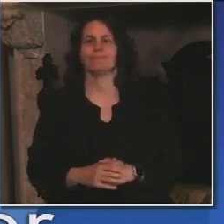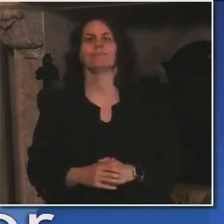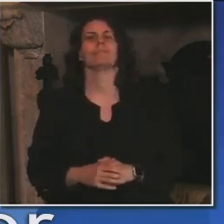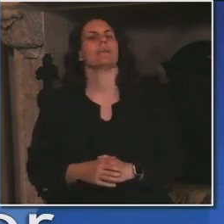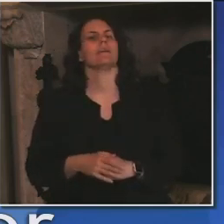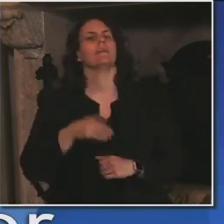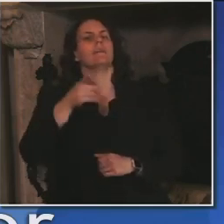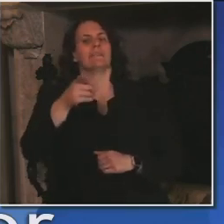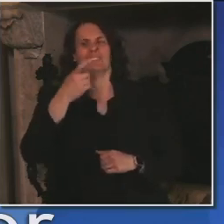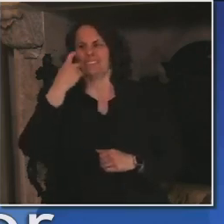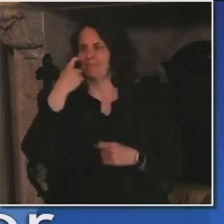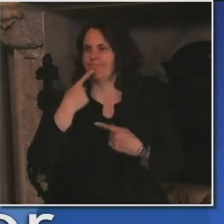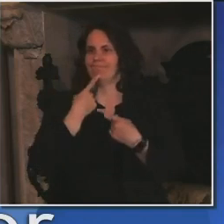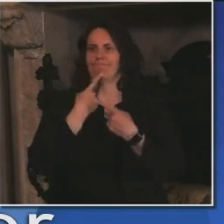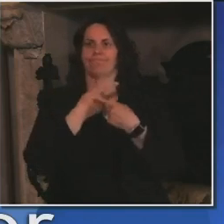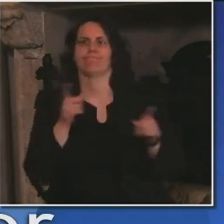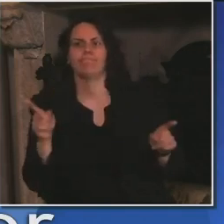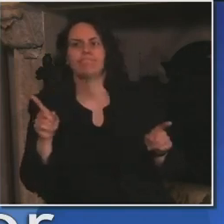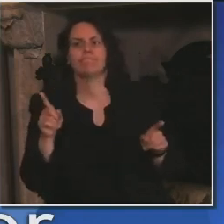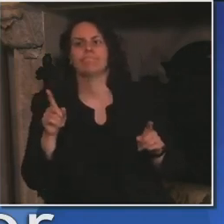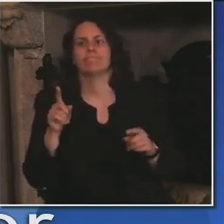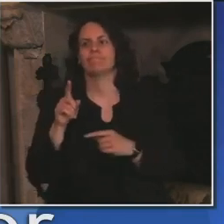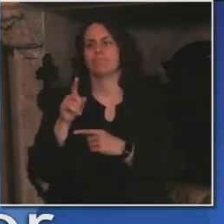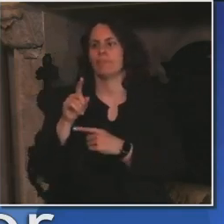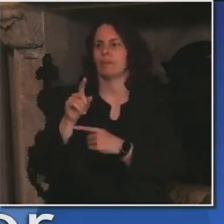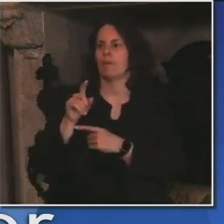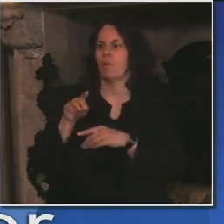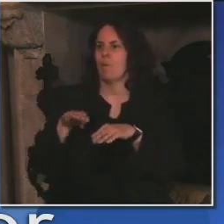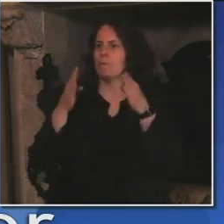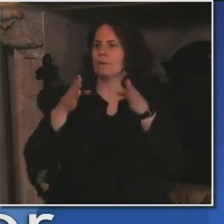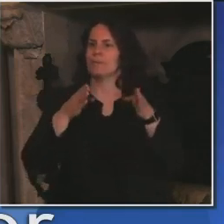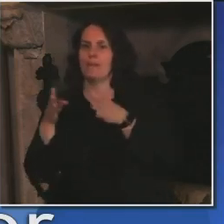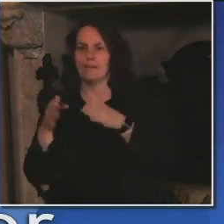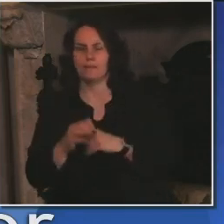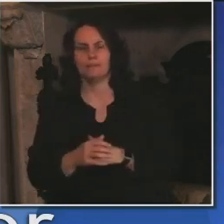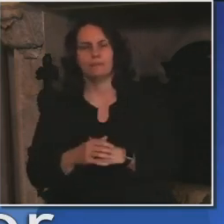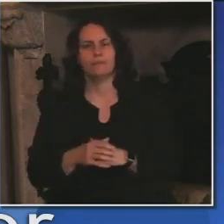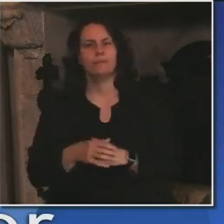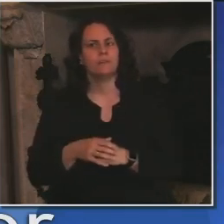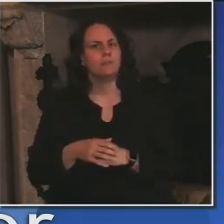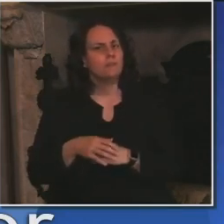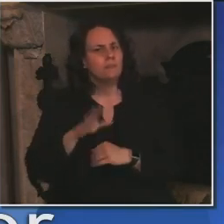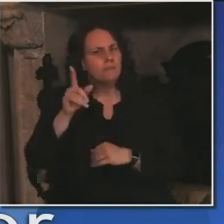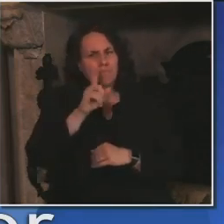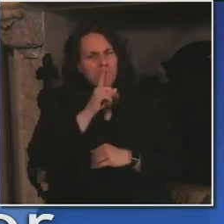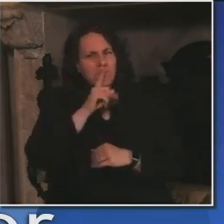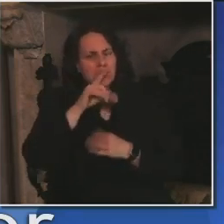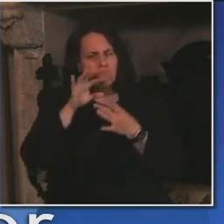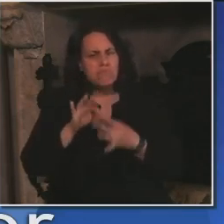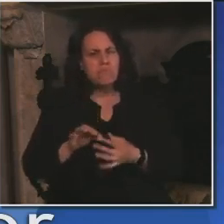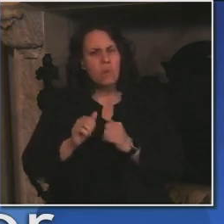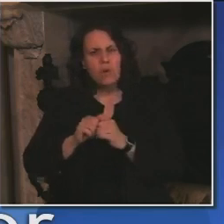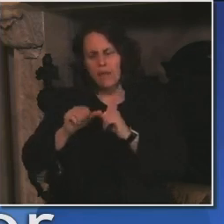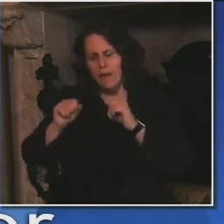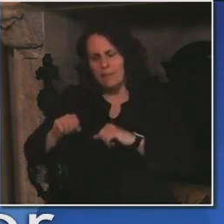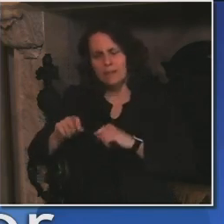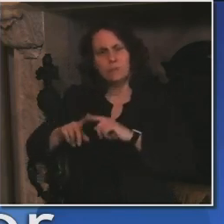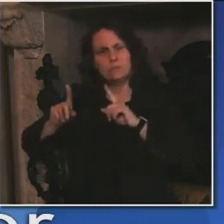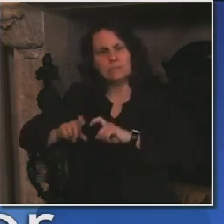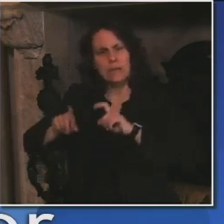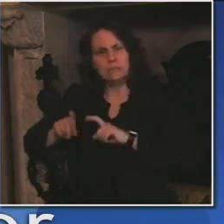capacity or additional PPE equipment, which are criteria that you have outlined. Does that make WMC's plan a non-starter for